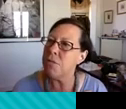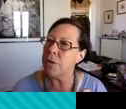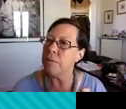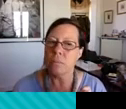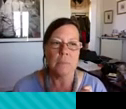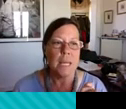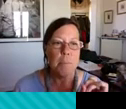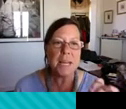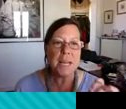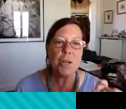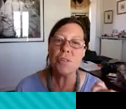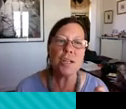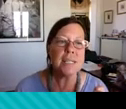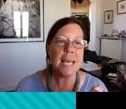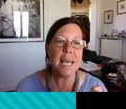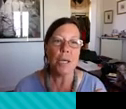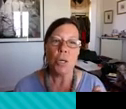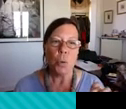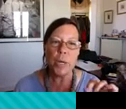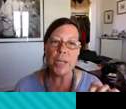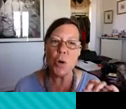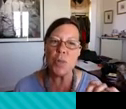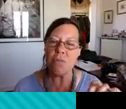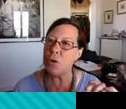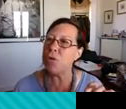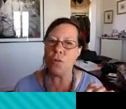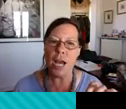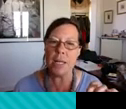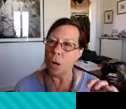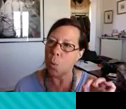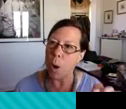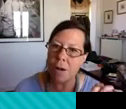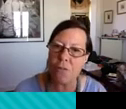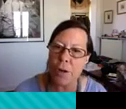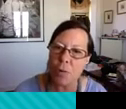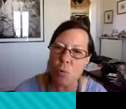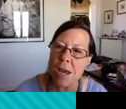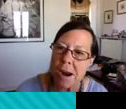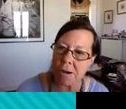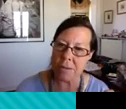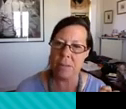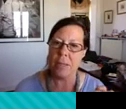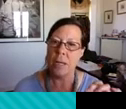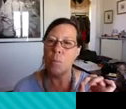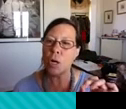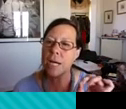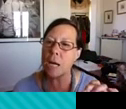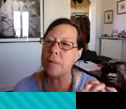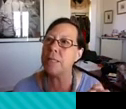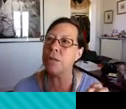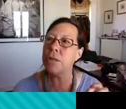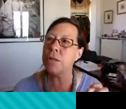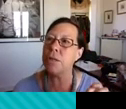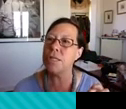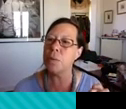in-person voting. But then he goes on to say, we know that voter fraud, while very rare, more